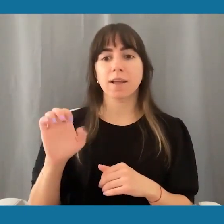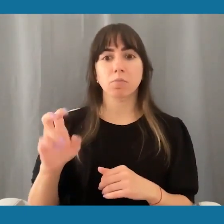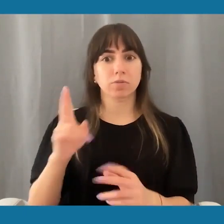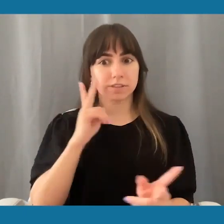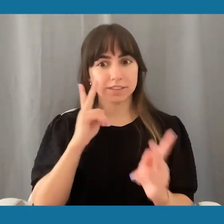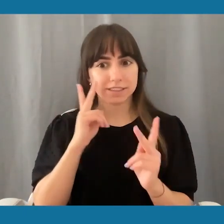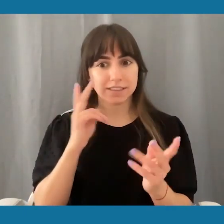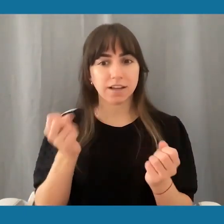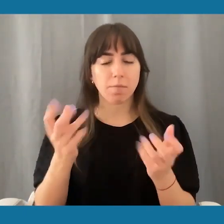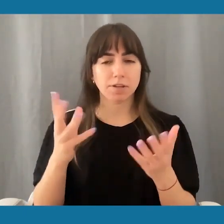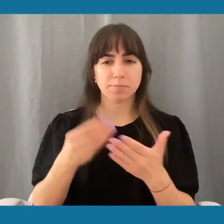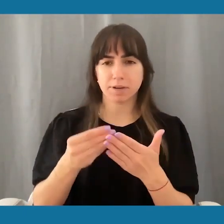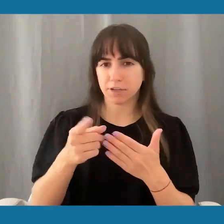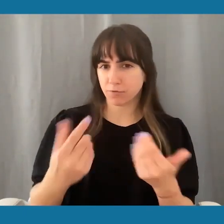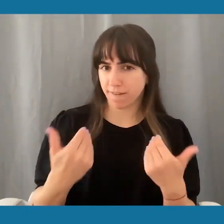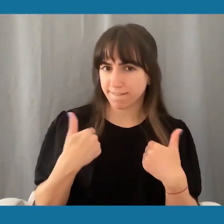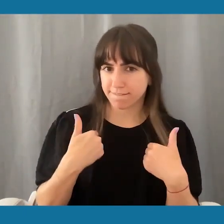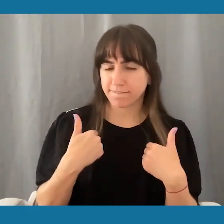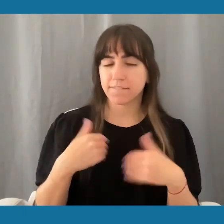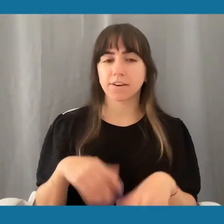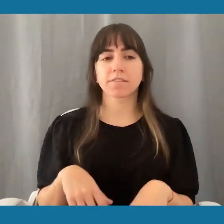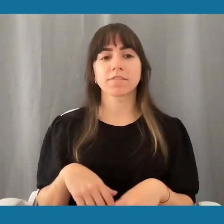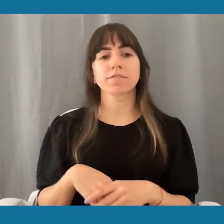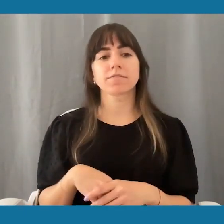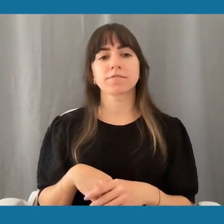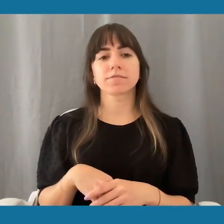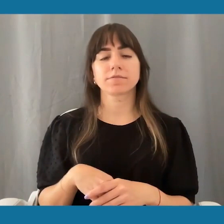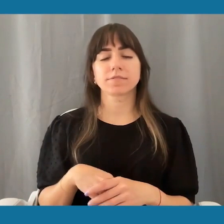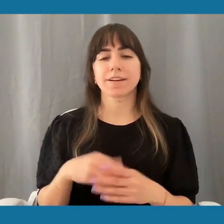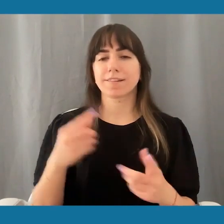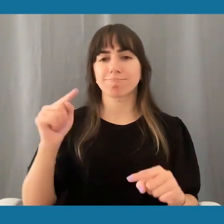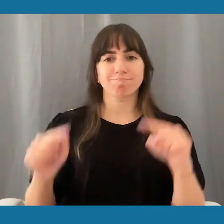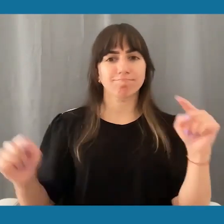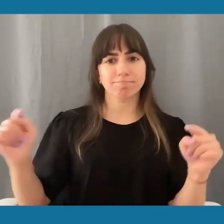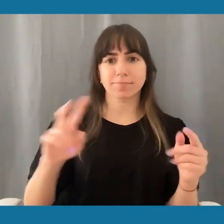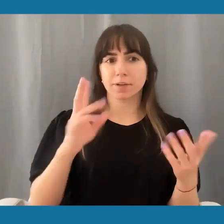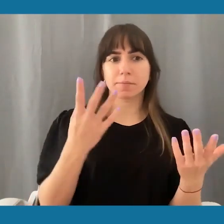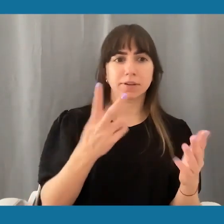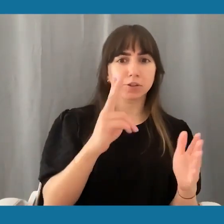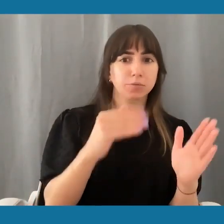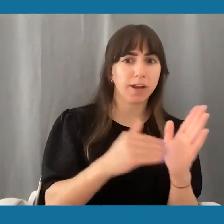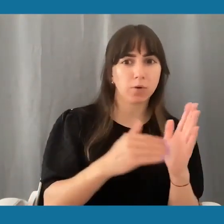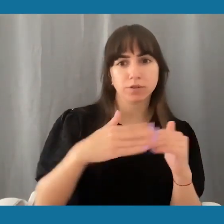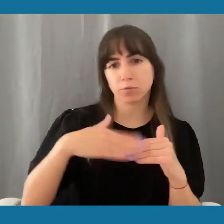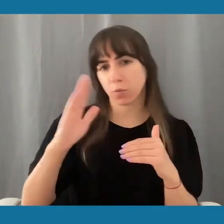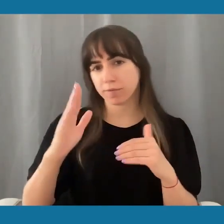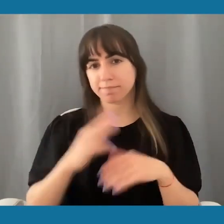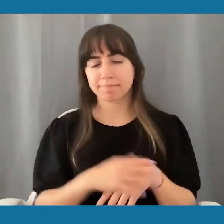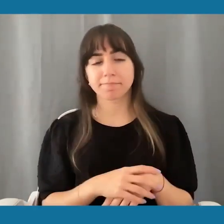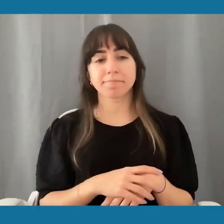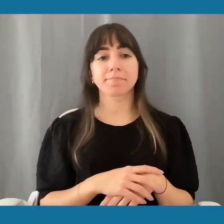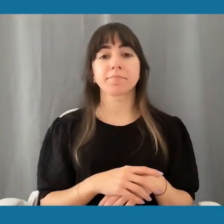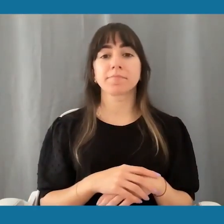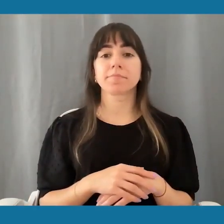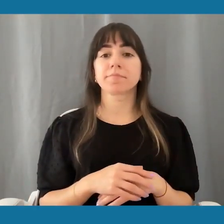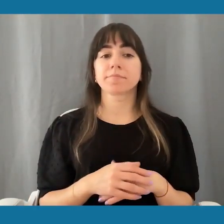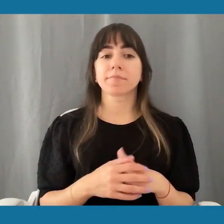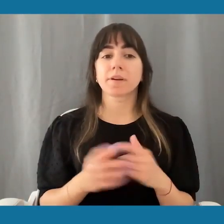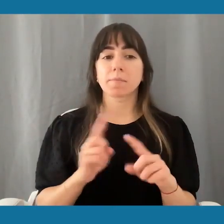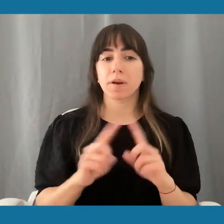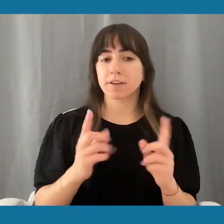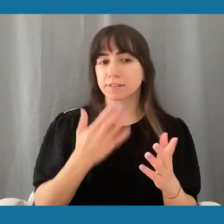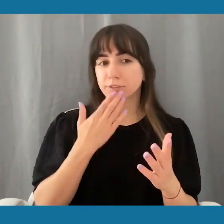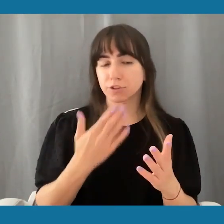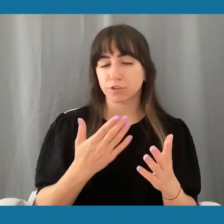Typically, those amounts can range $2,000 or more. The great thing is funds in the ABLE account, or even taken out of the